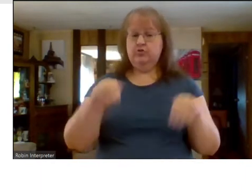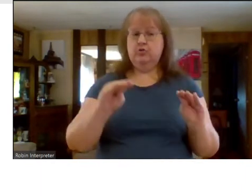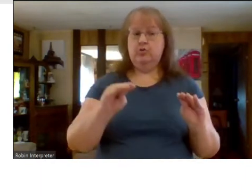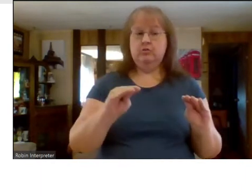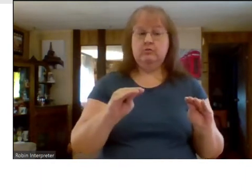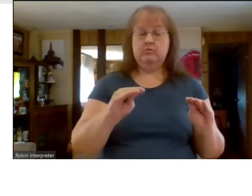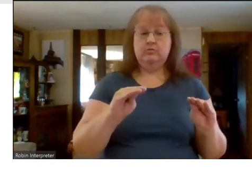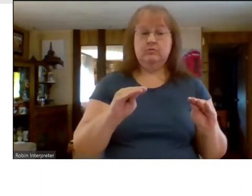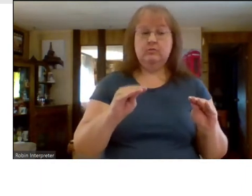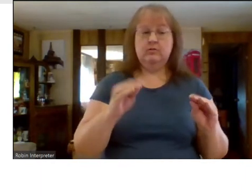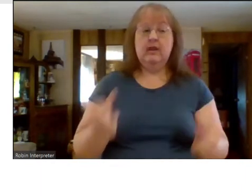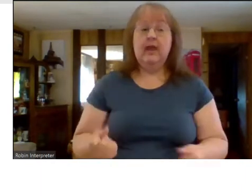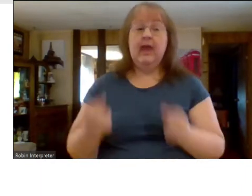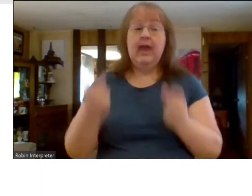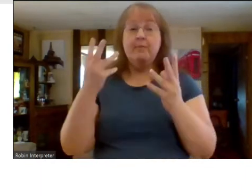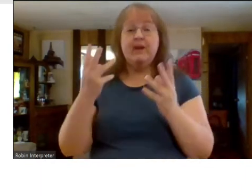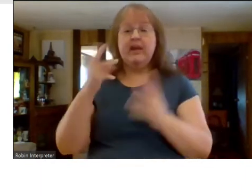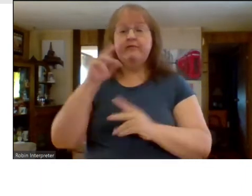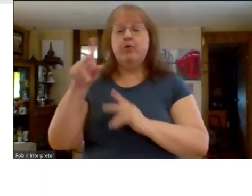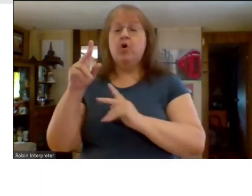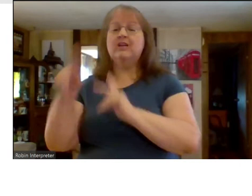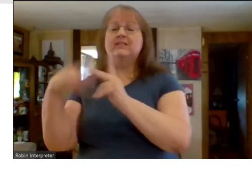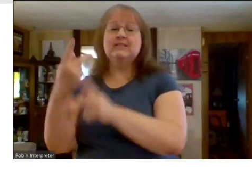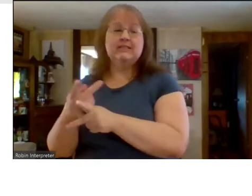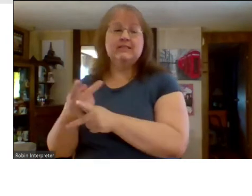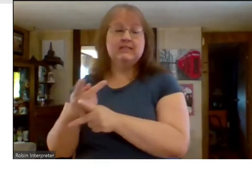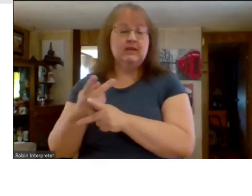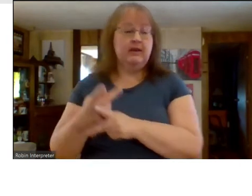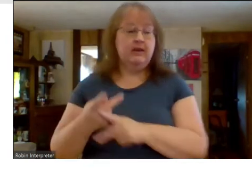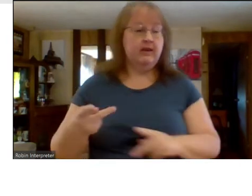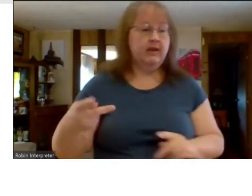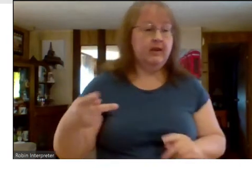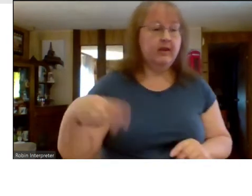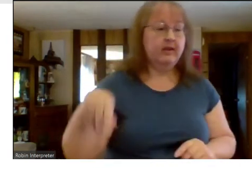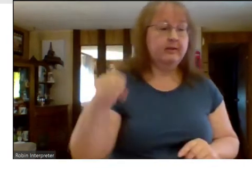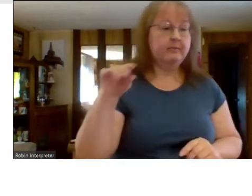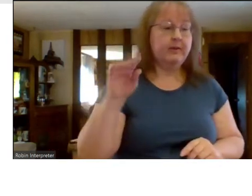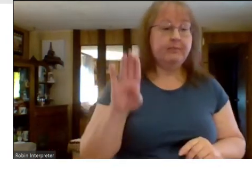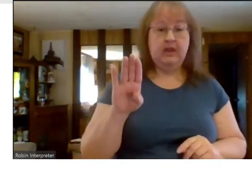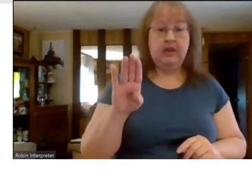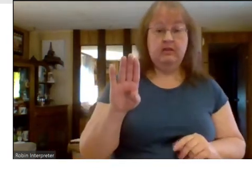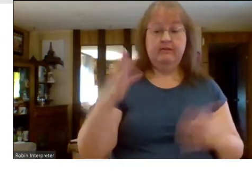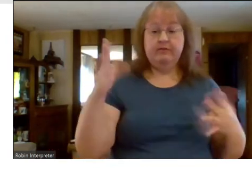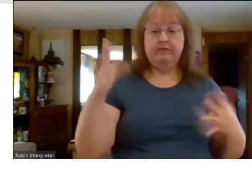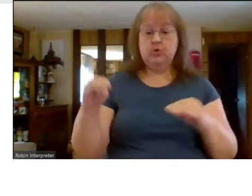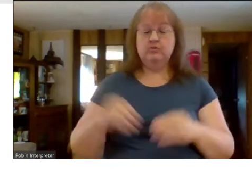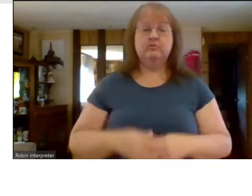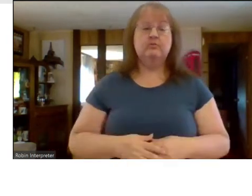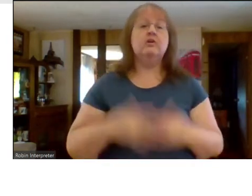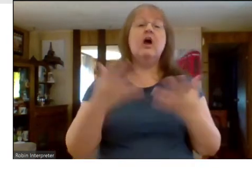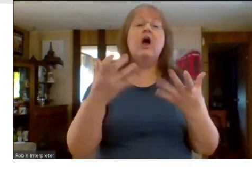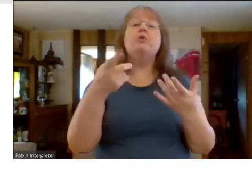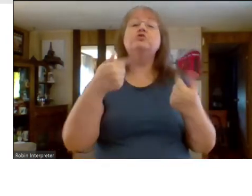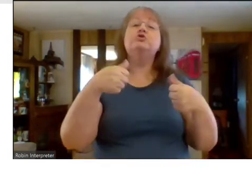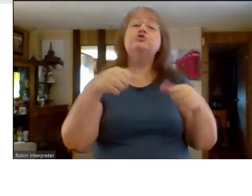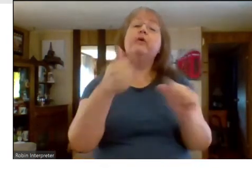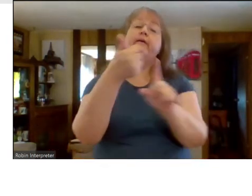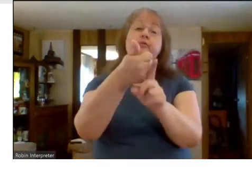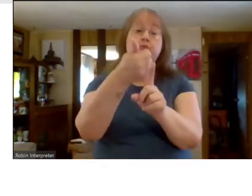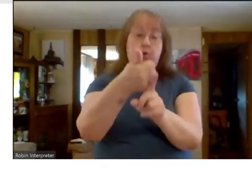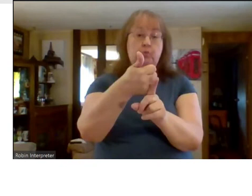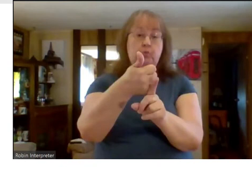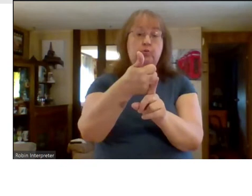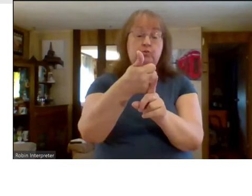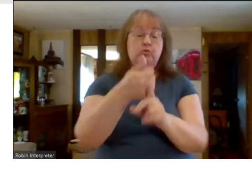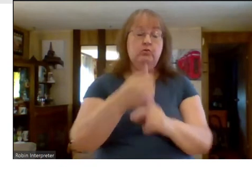3,500 cars were sold, how many cars of brand B were sold? So I'm going to go ahead and let you try this one